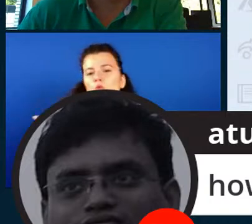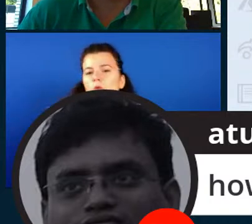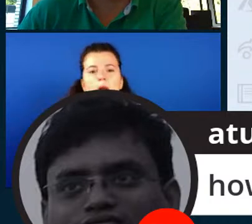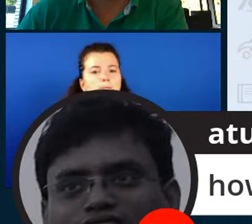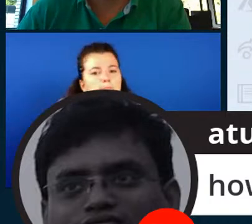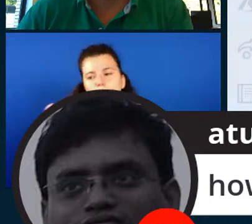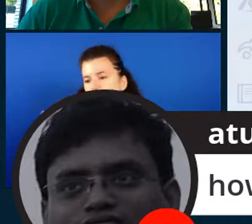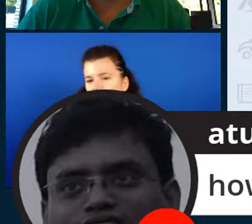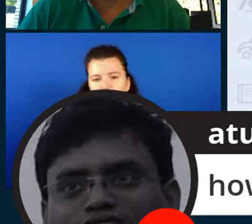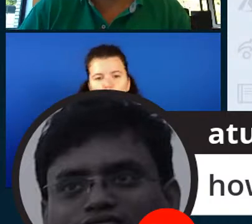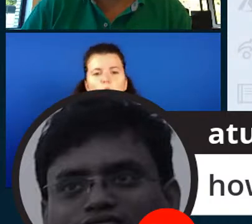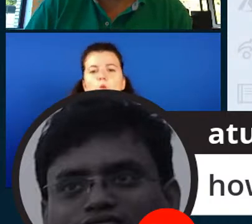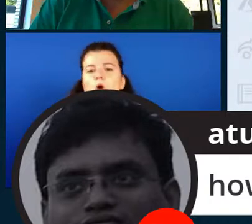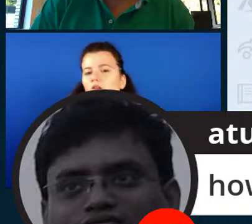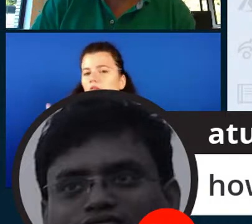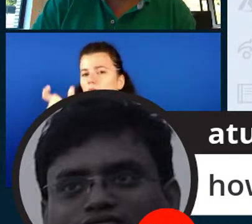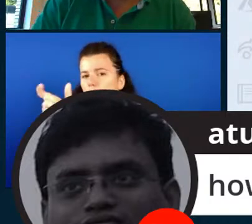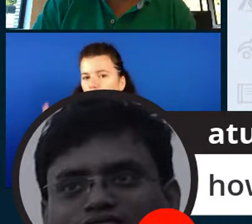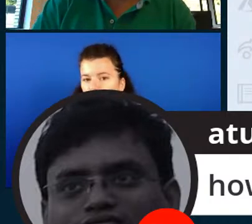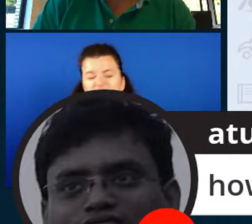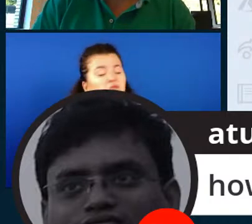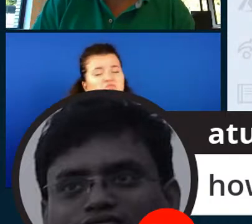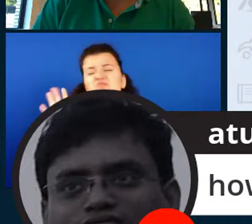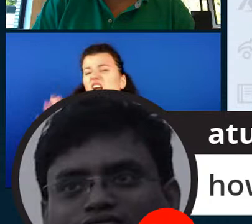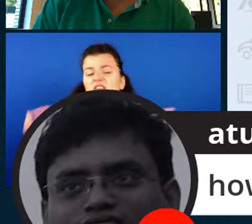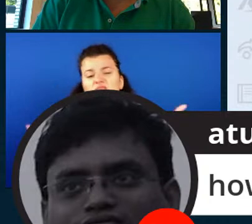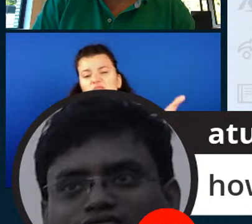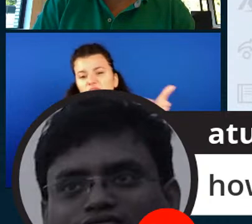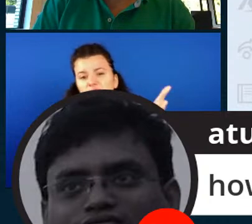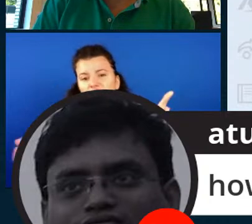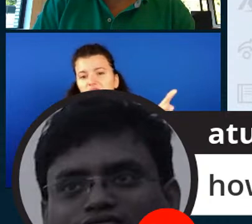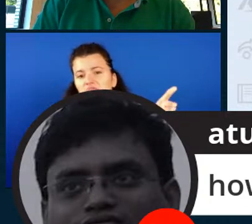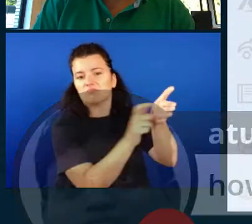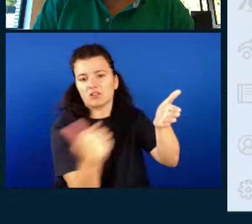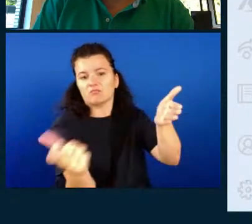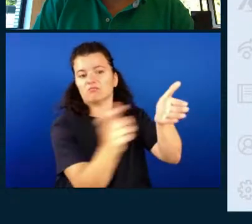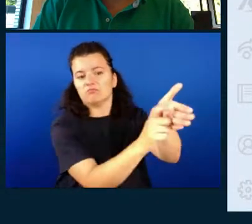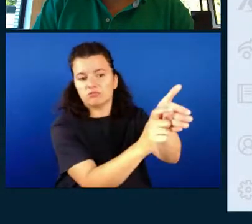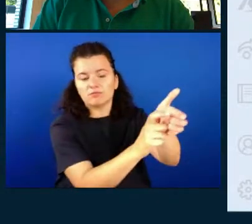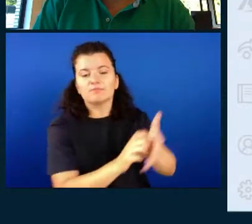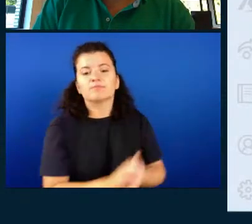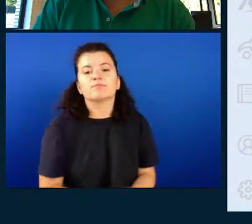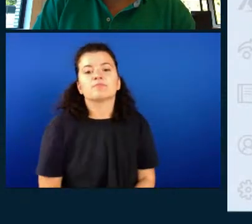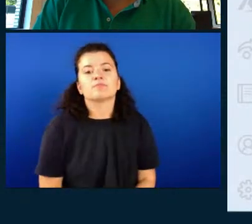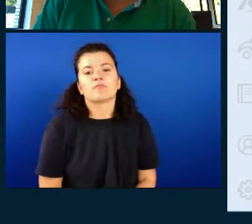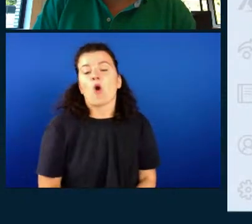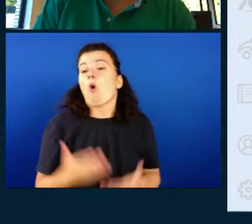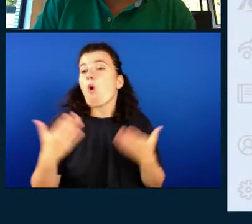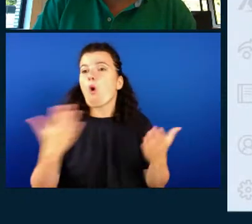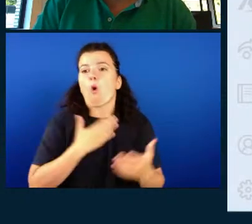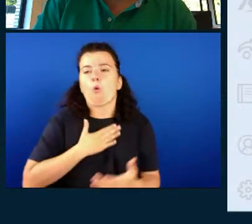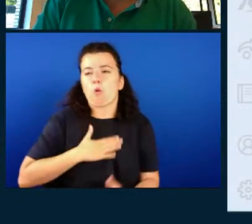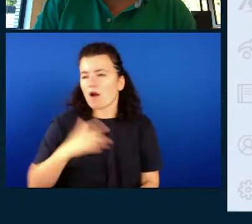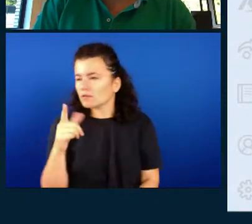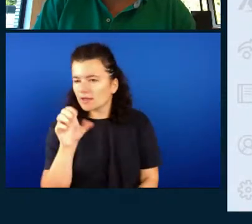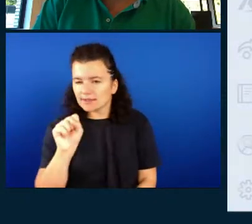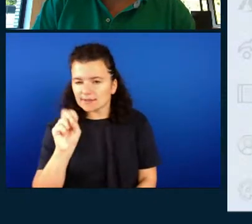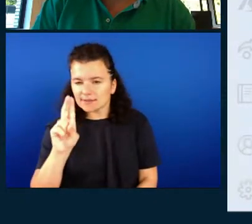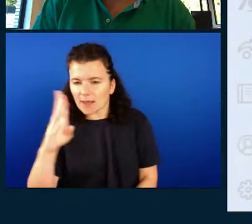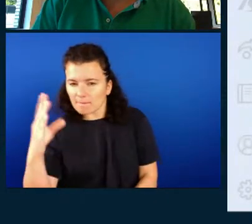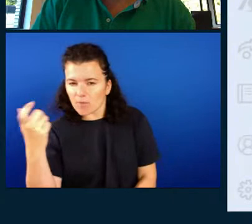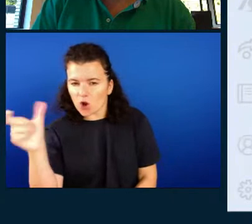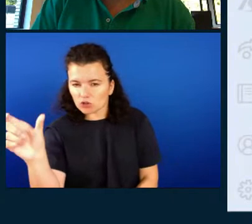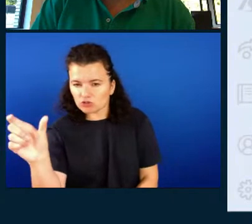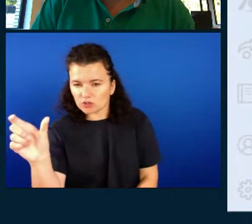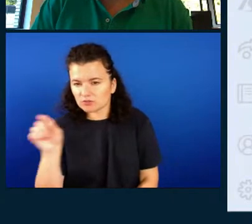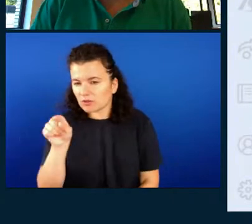So you can add other modules in here, everything that's in the PowerShell gallery. You can also say, I only want specific submodules from the AZ module, so